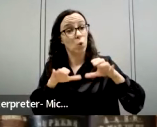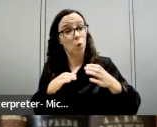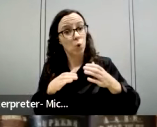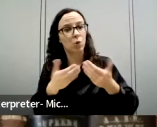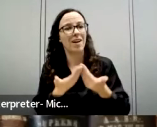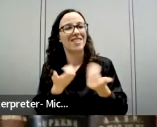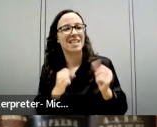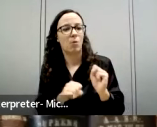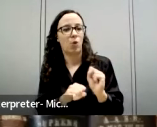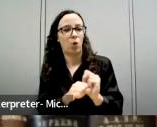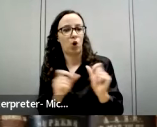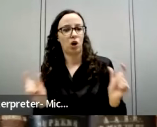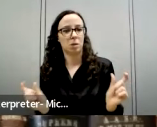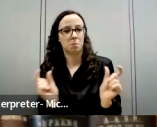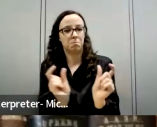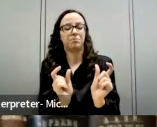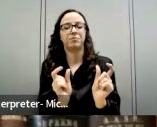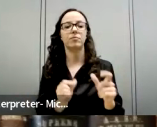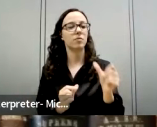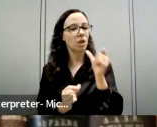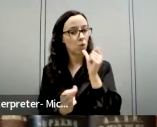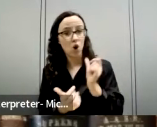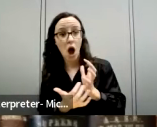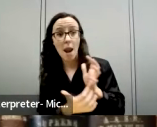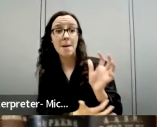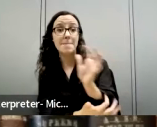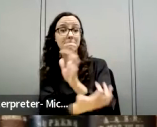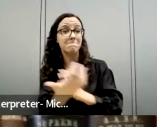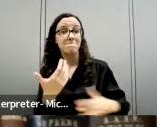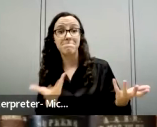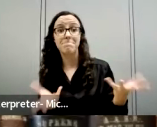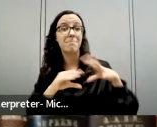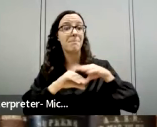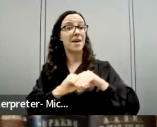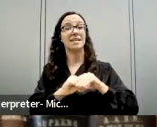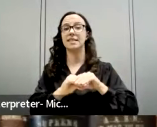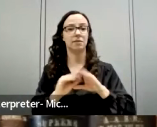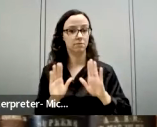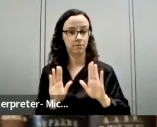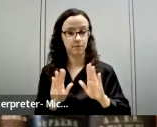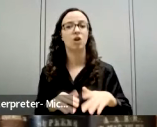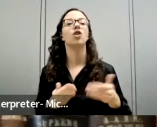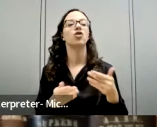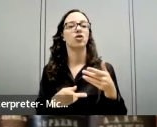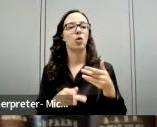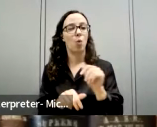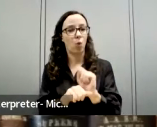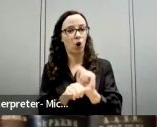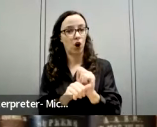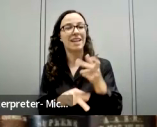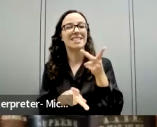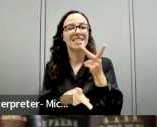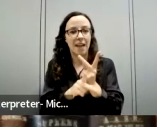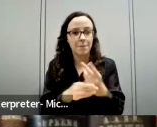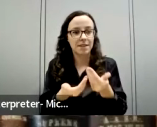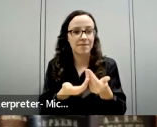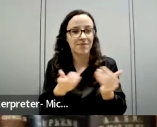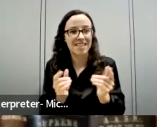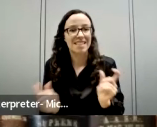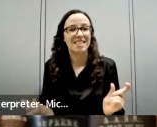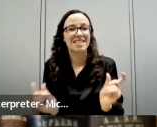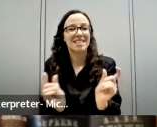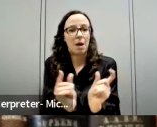separate works. So instead of mixing all the works together, you're taking separate works and each of them is staying separate. You're just putting